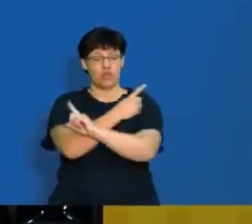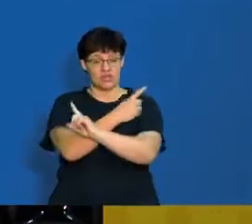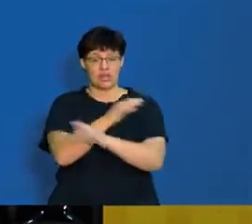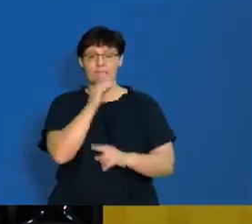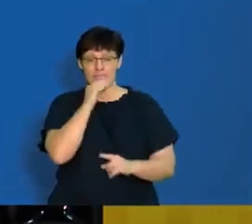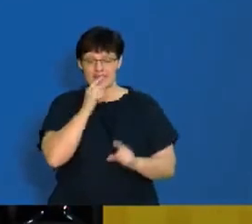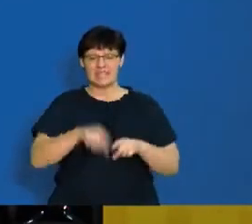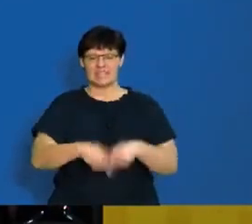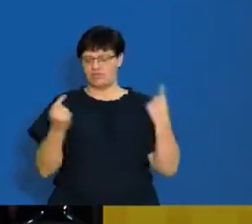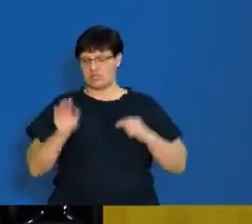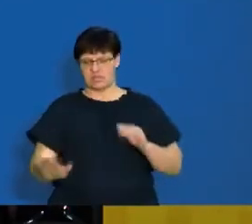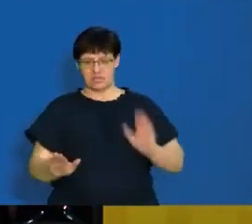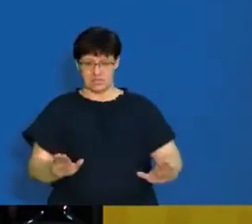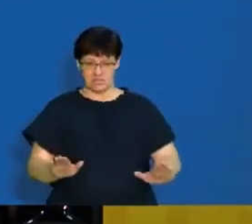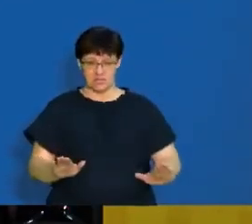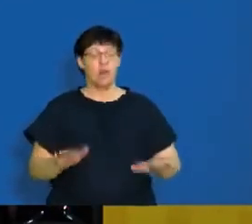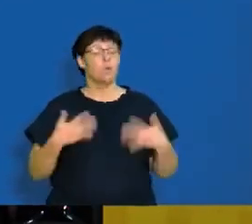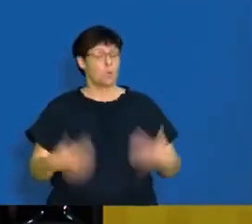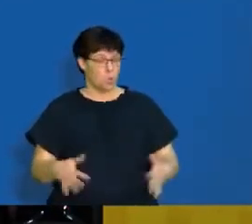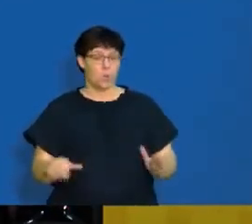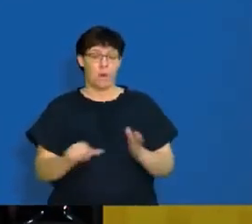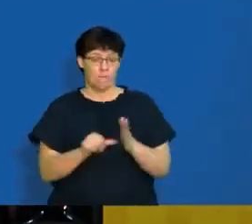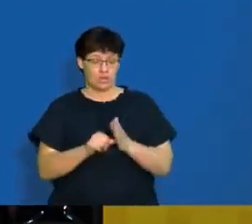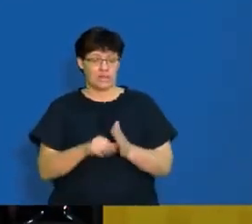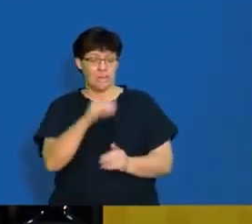you're looking for differences. It's very important to